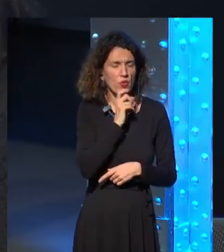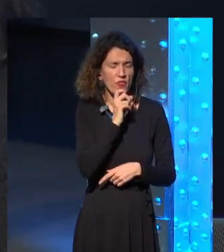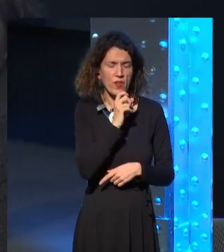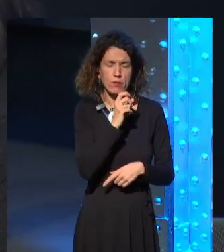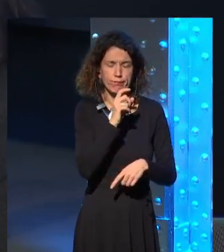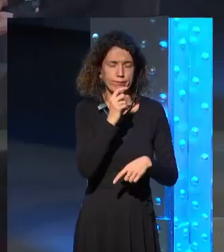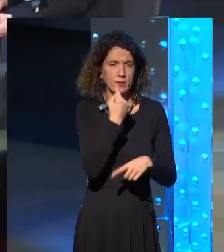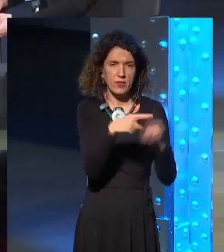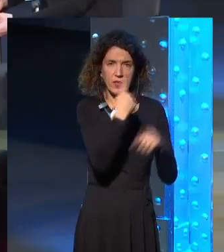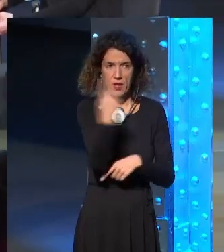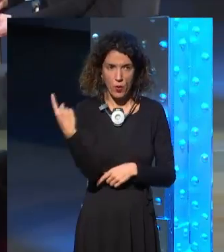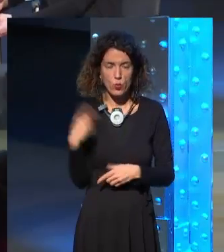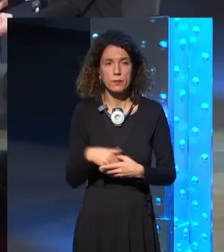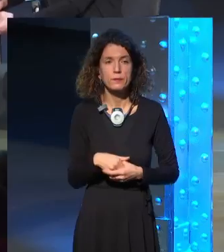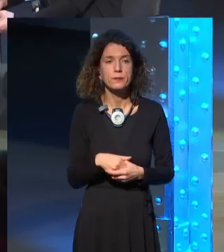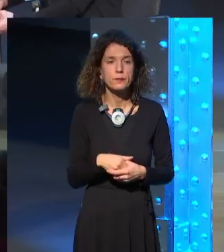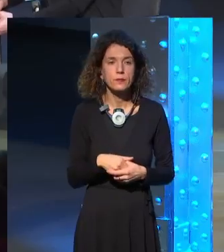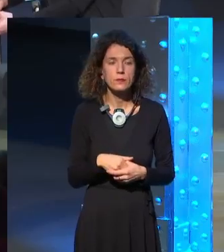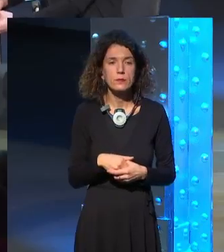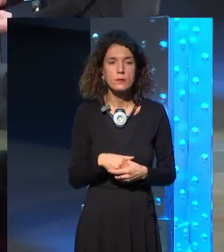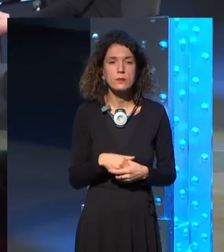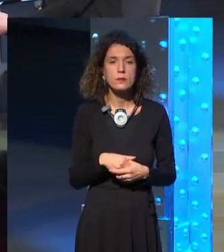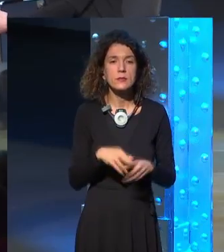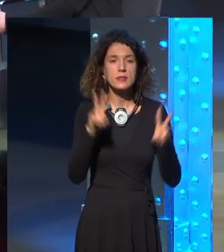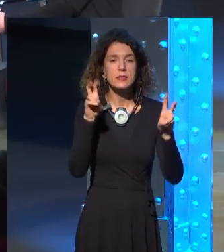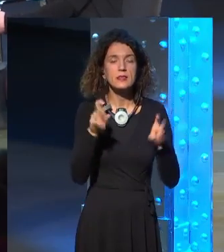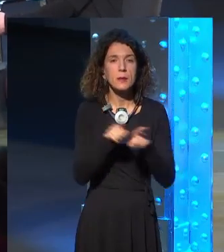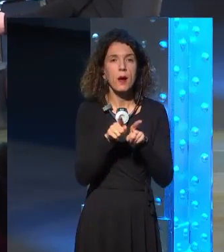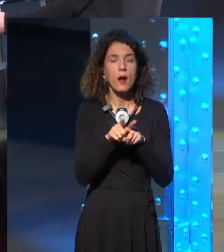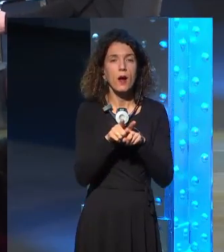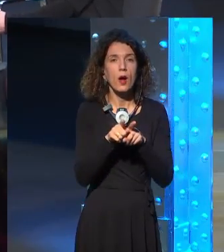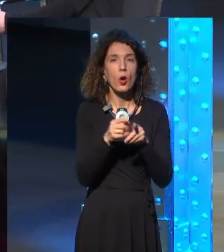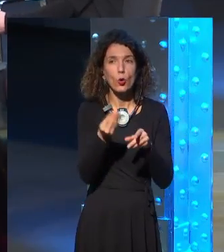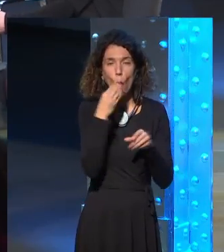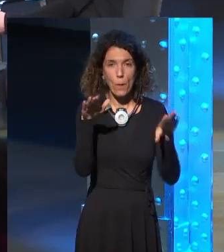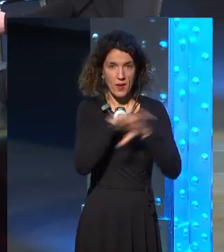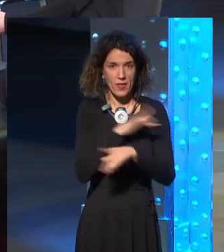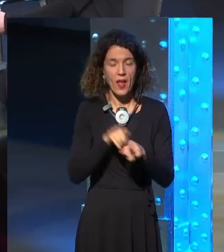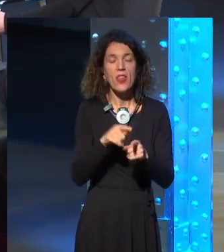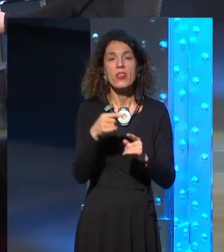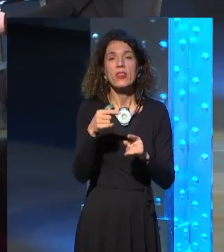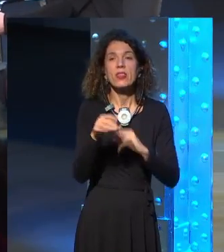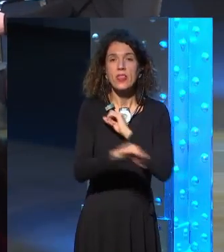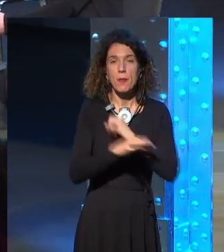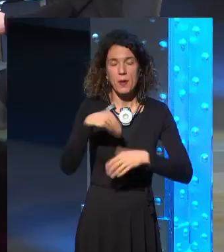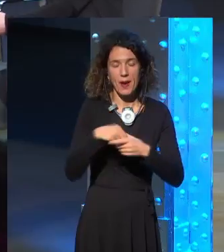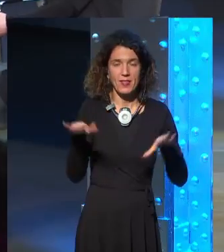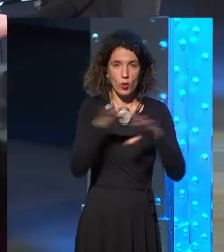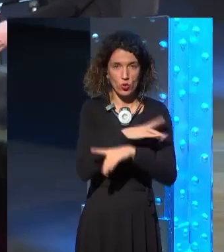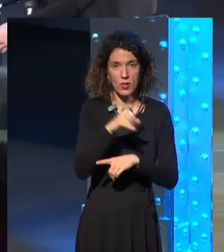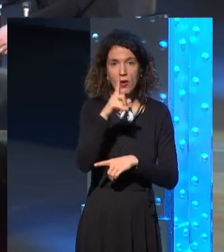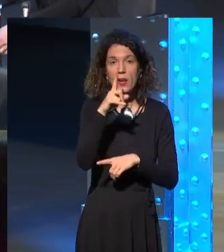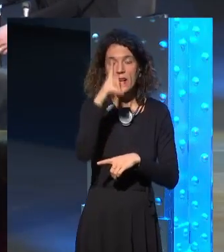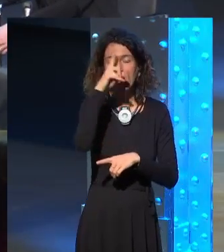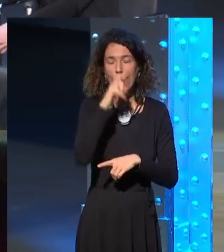Yeah. Deberes para el fin de semana, además. I have homework for you for the weekend and for tonight, is to